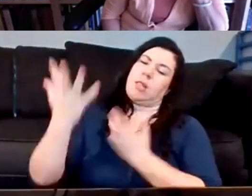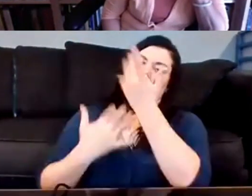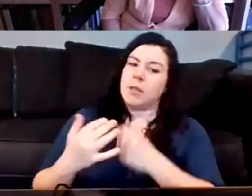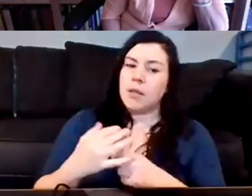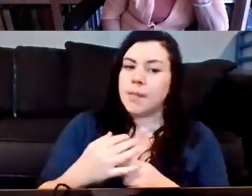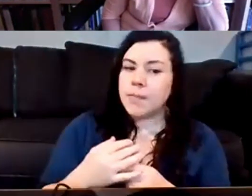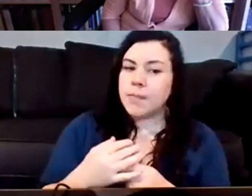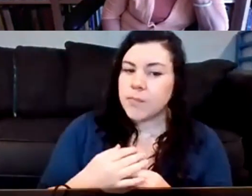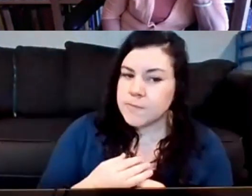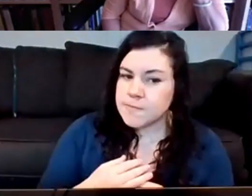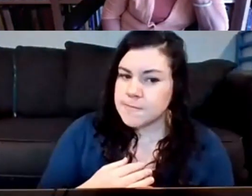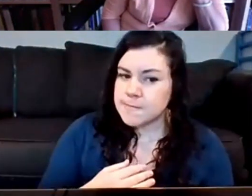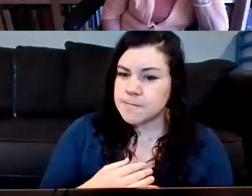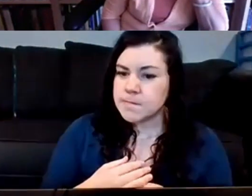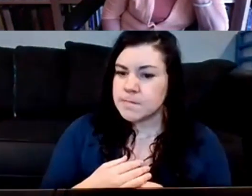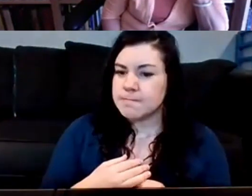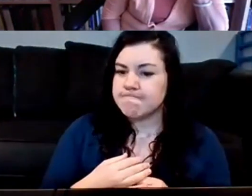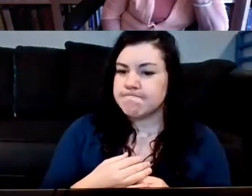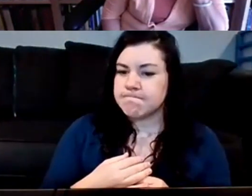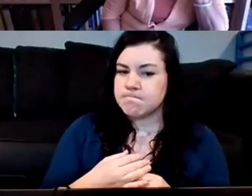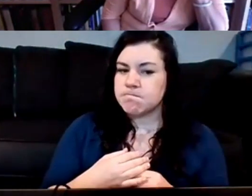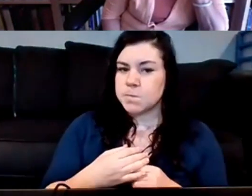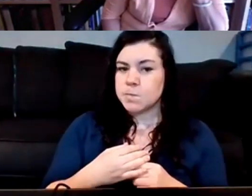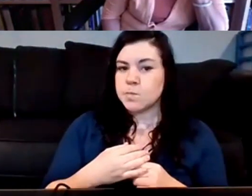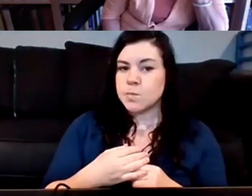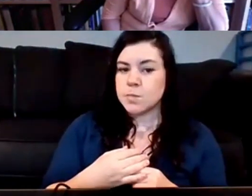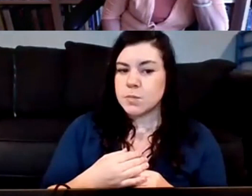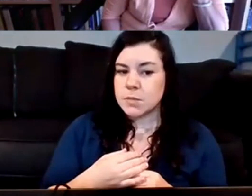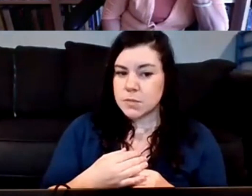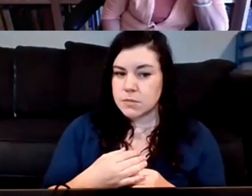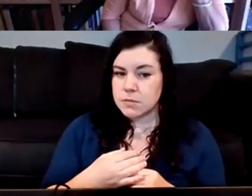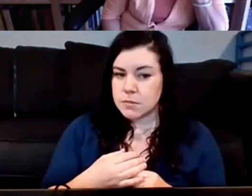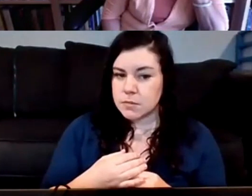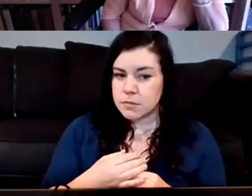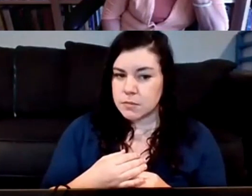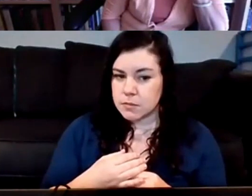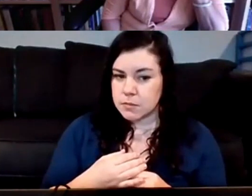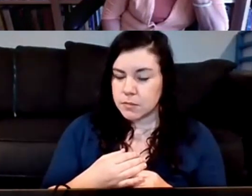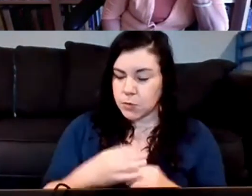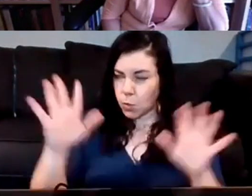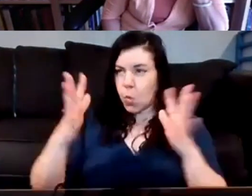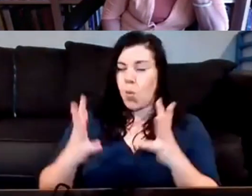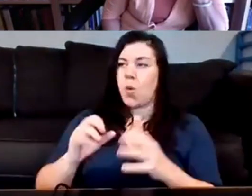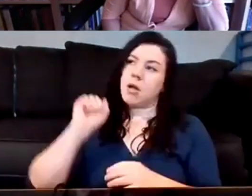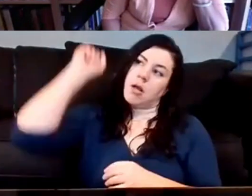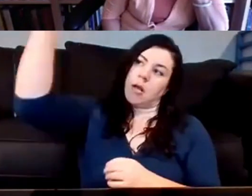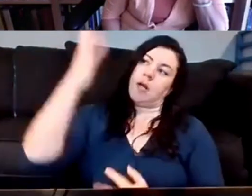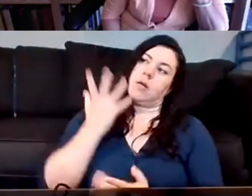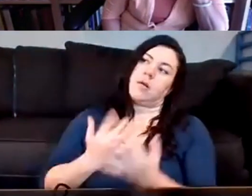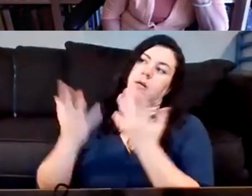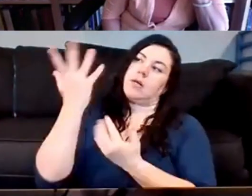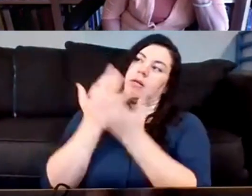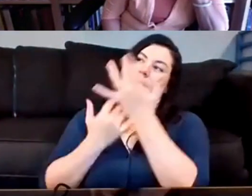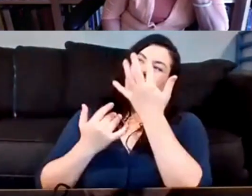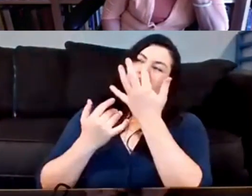turned it into a 2, and kind of whited out the lynching. I think you maybe can kind of see it a little bit at an angle,